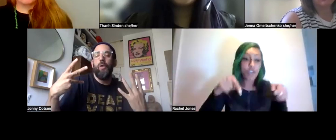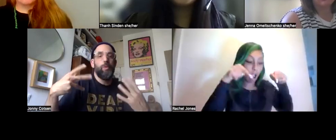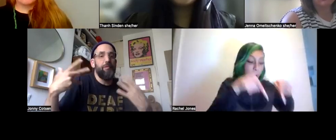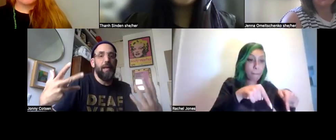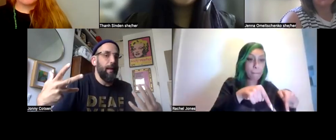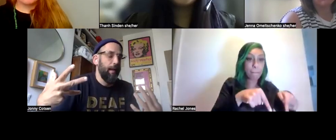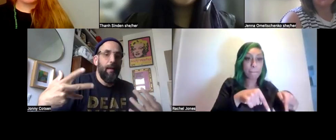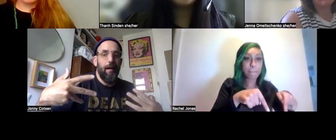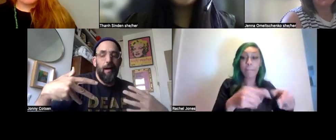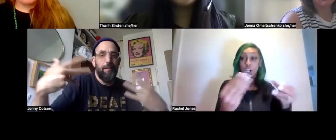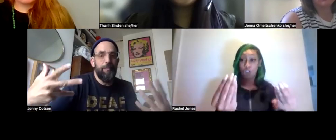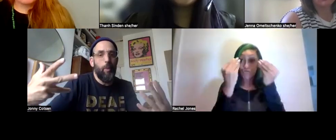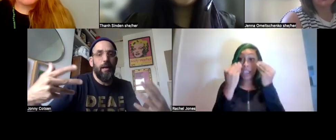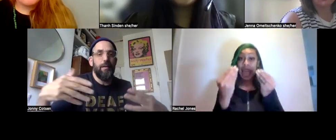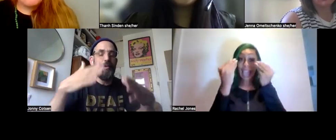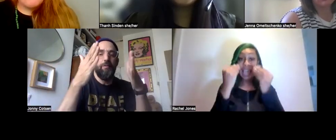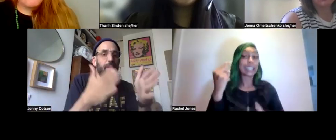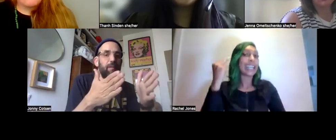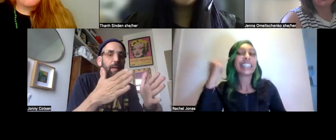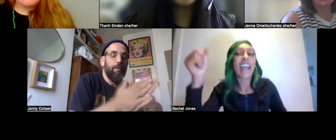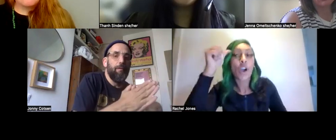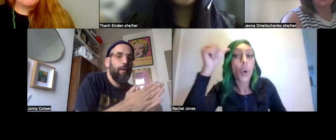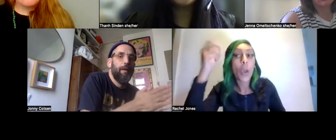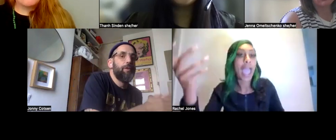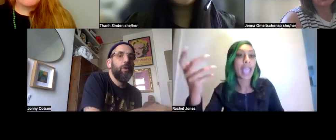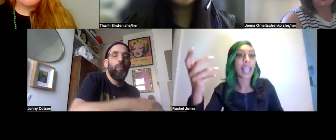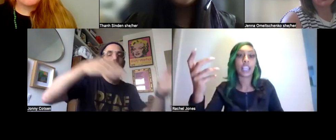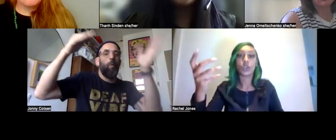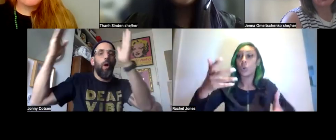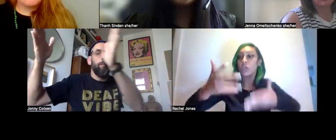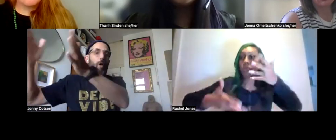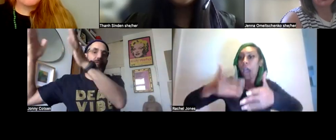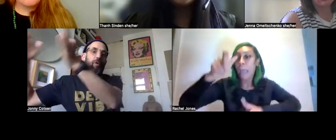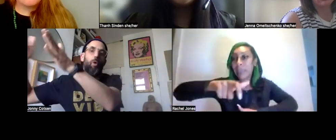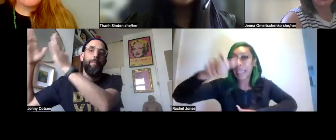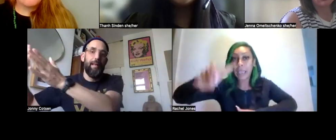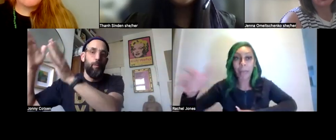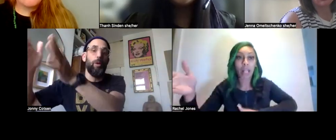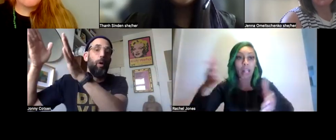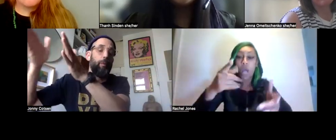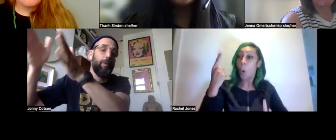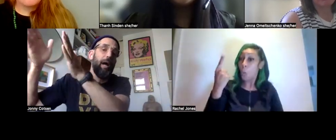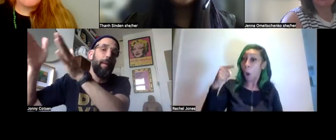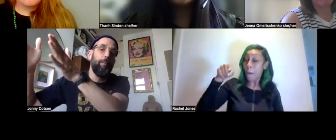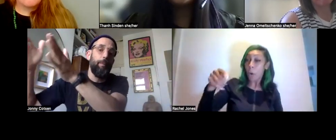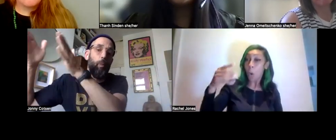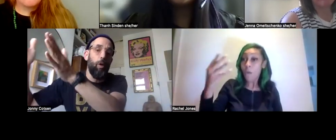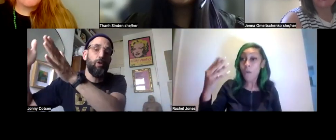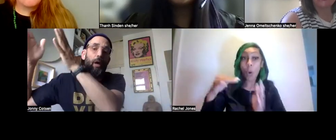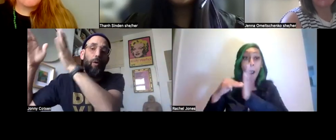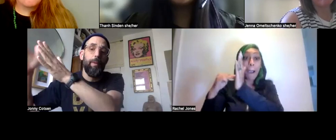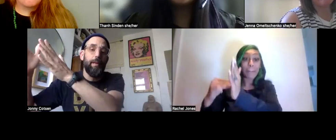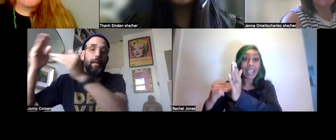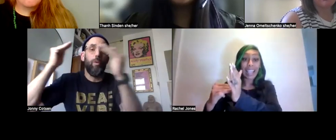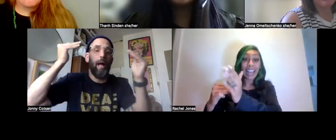I suppose, training deaf awareness to 5 people to 1.4 million, which is how many people